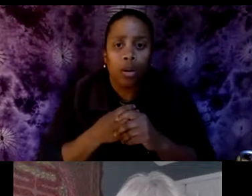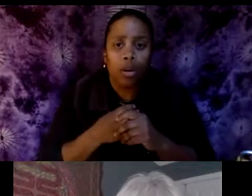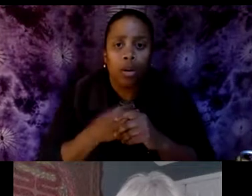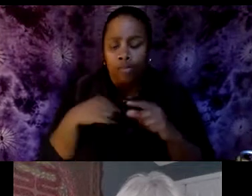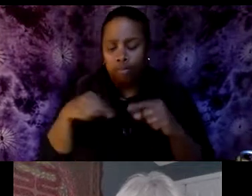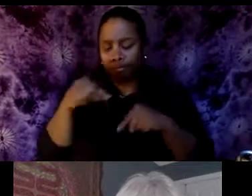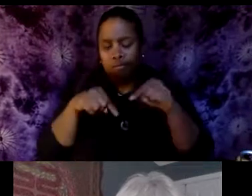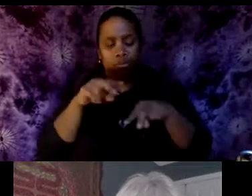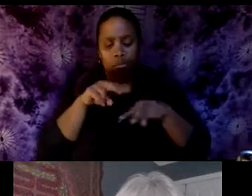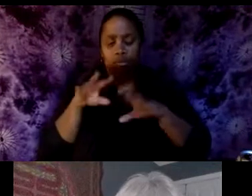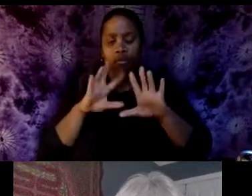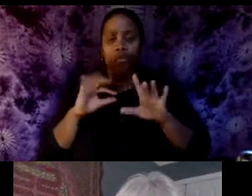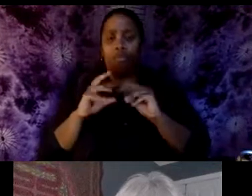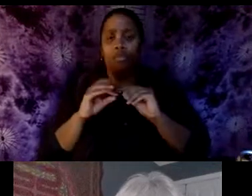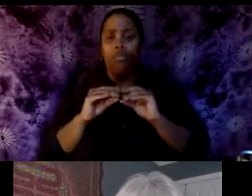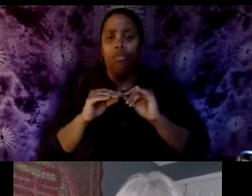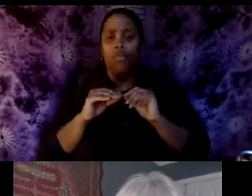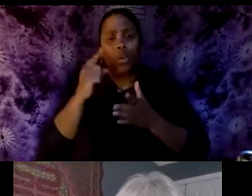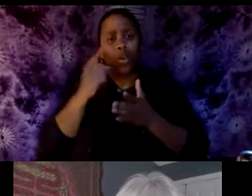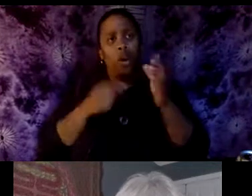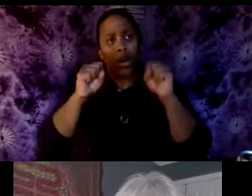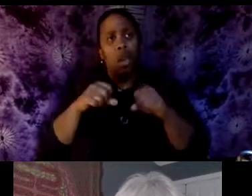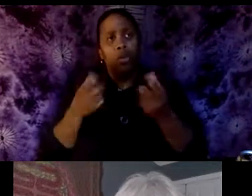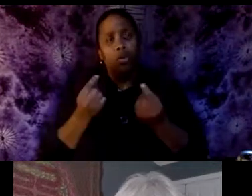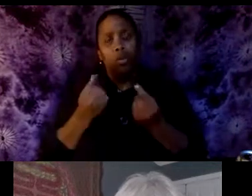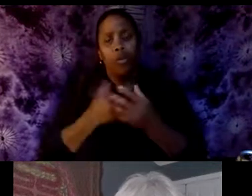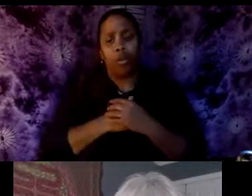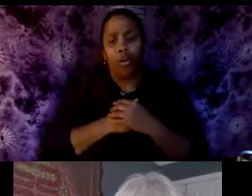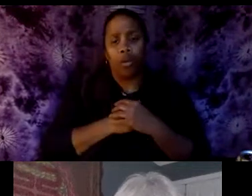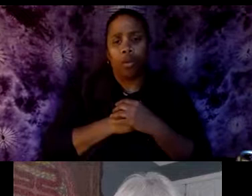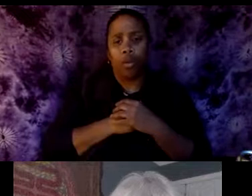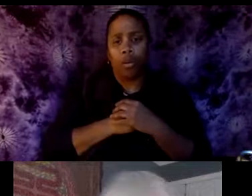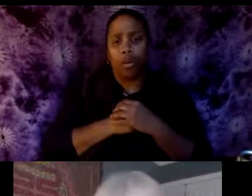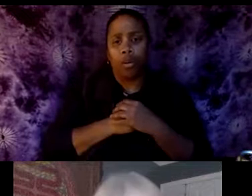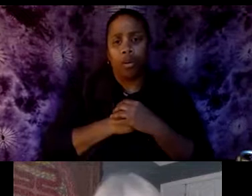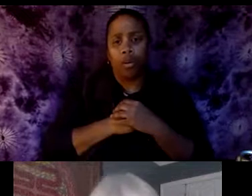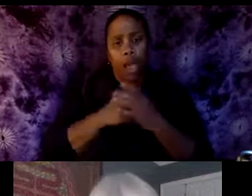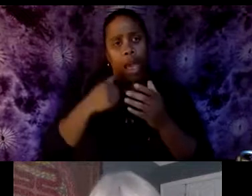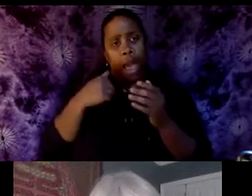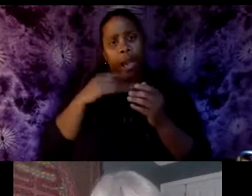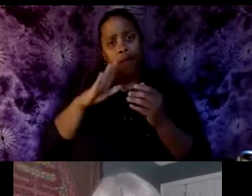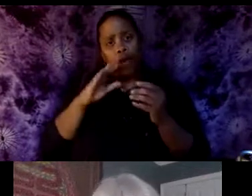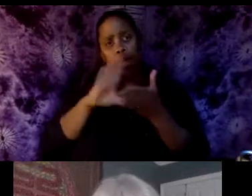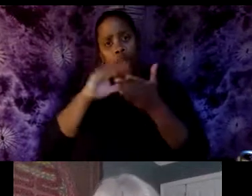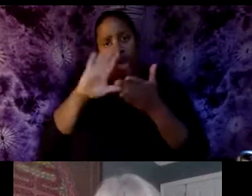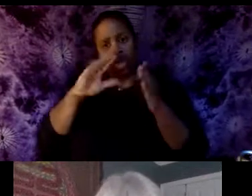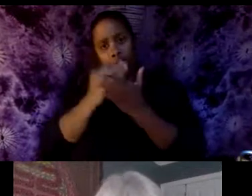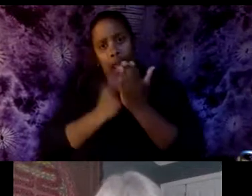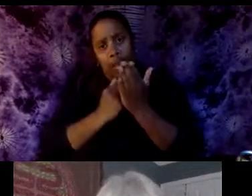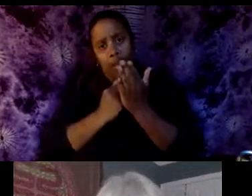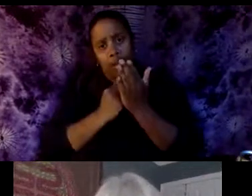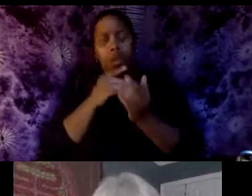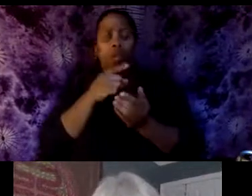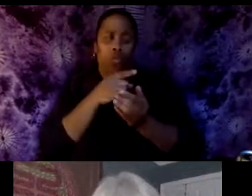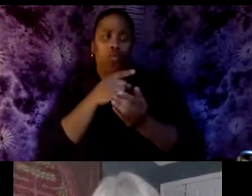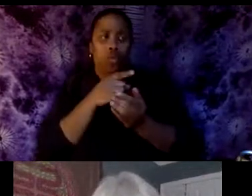this. Yeah, what can you do? Yeah, and have you learned your lesson? So you're the one that knows whether you've learned your lesson, and you